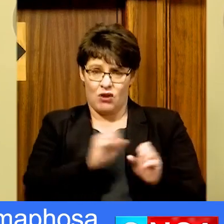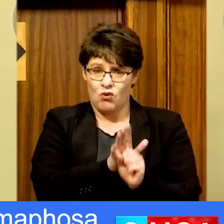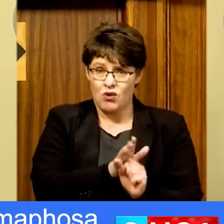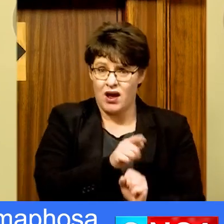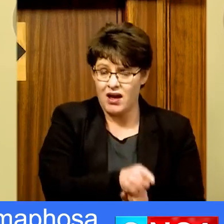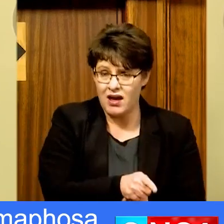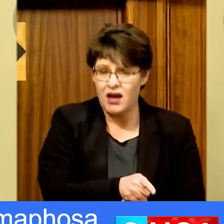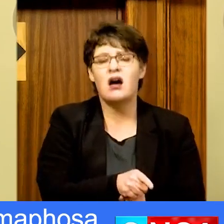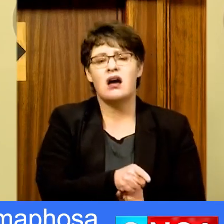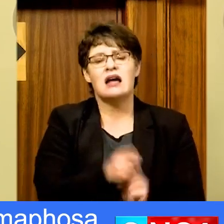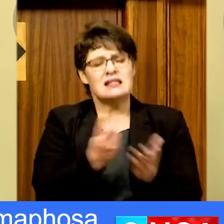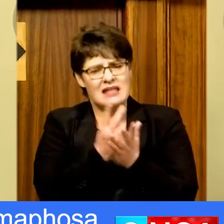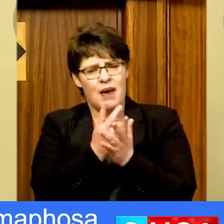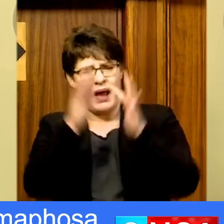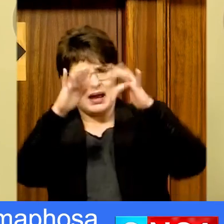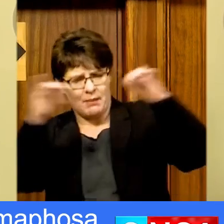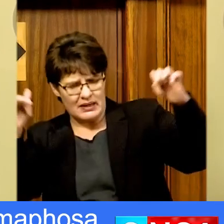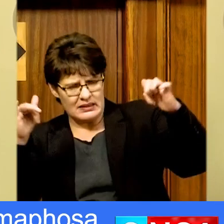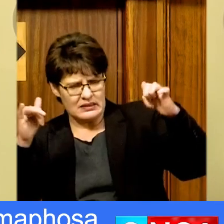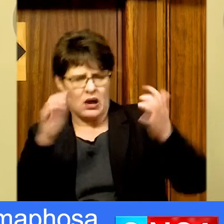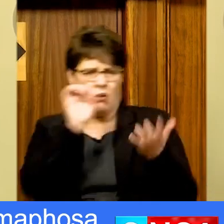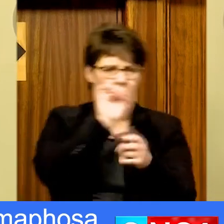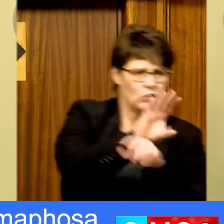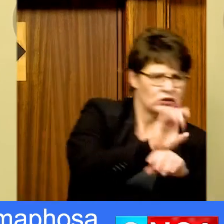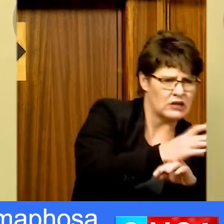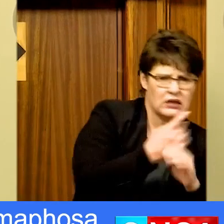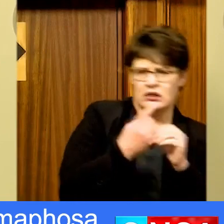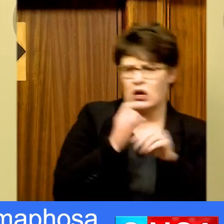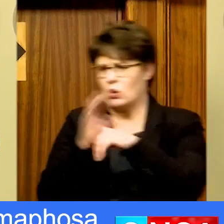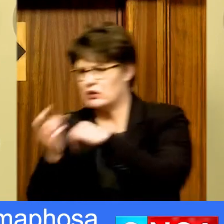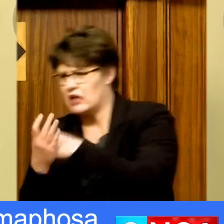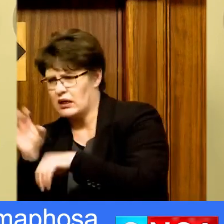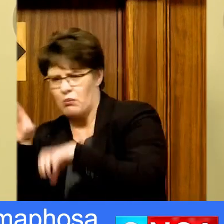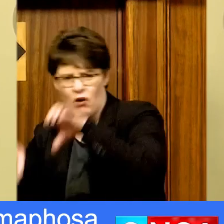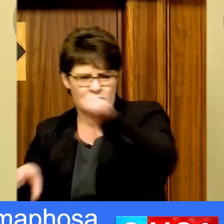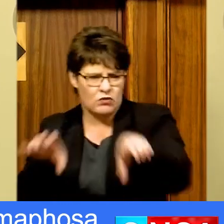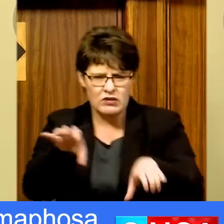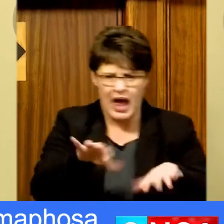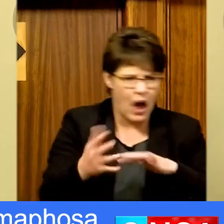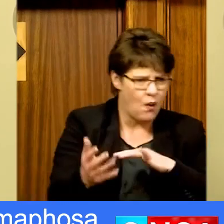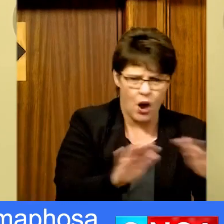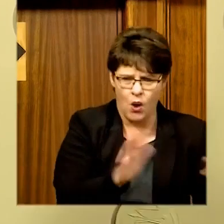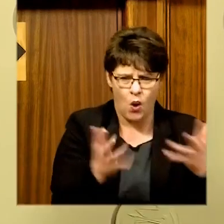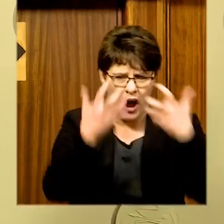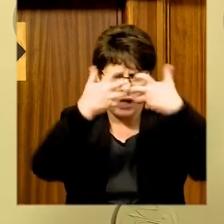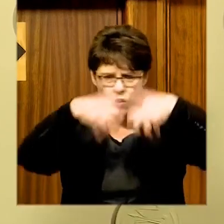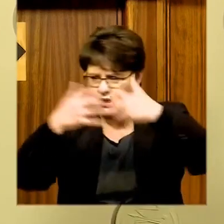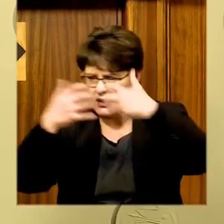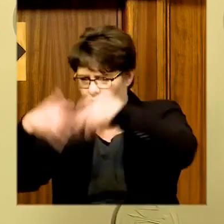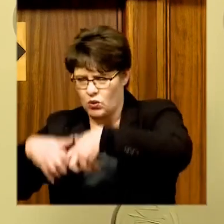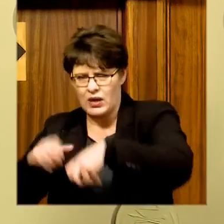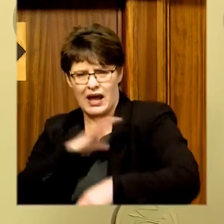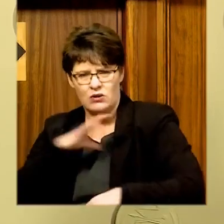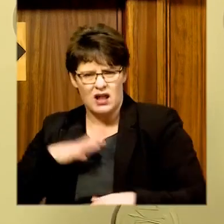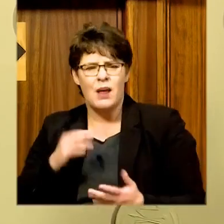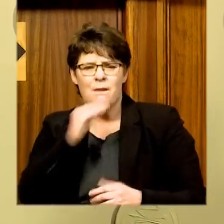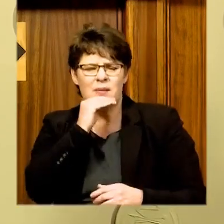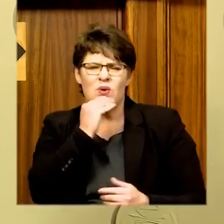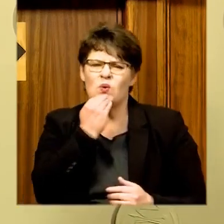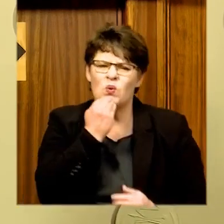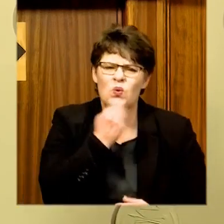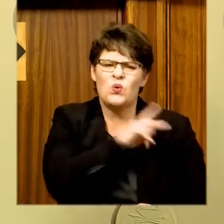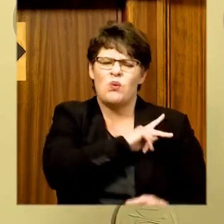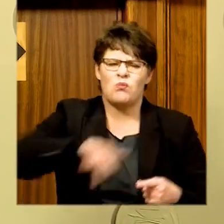Cabinet, and after consulting the Provincial Coordinating Council, which is made up of premiers